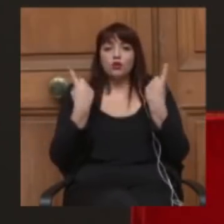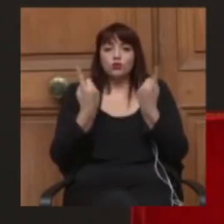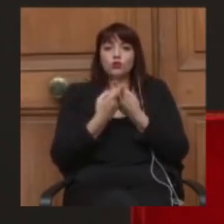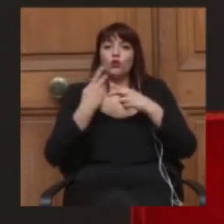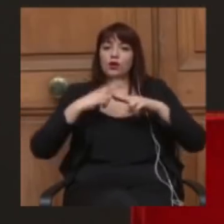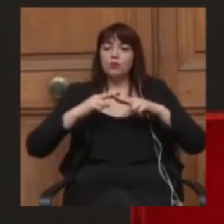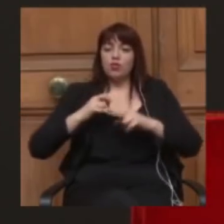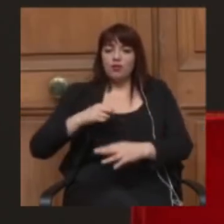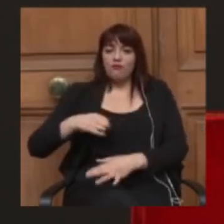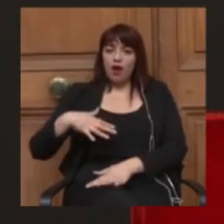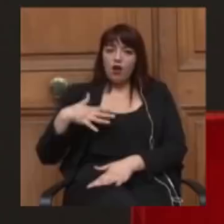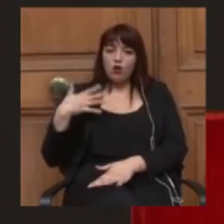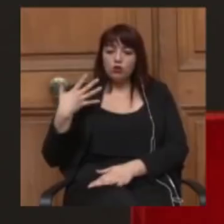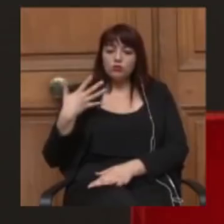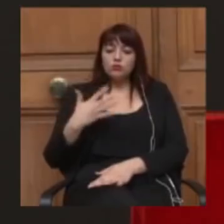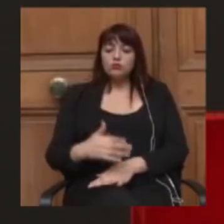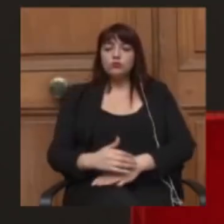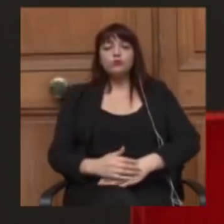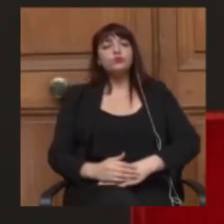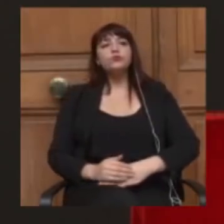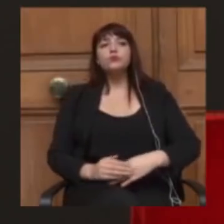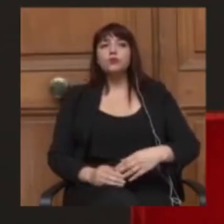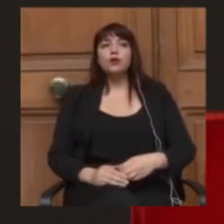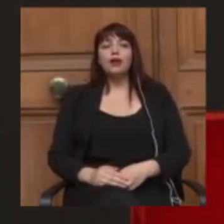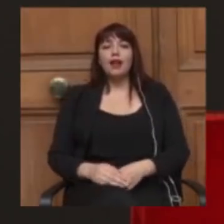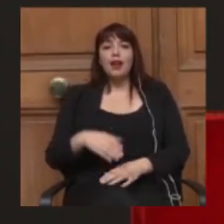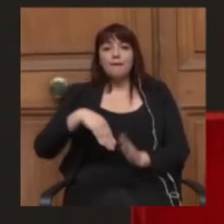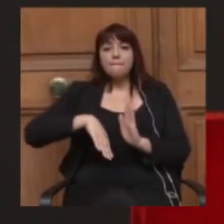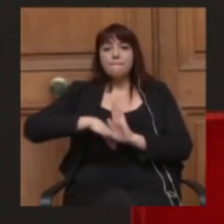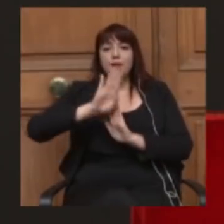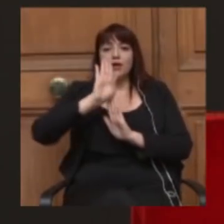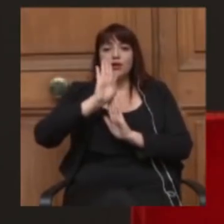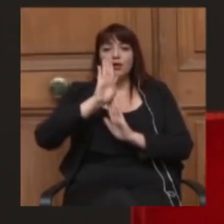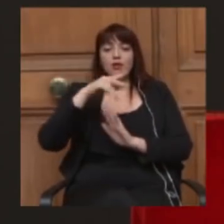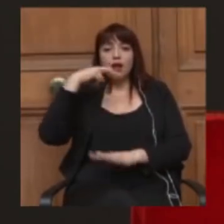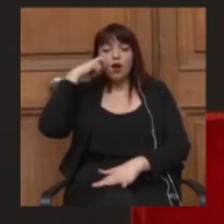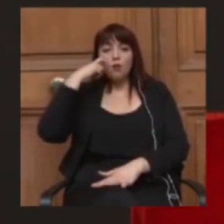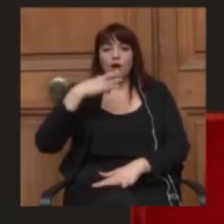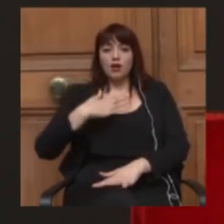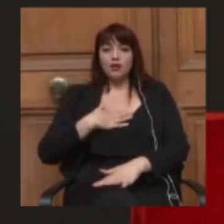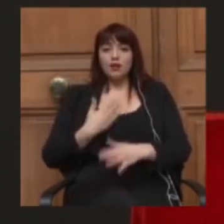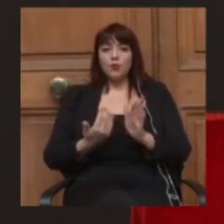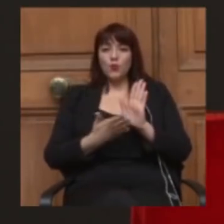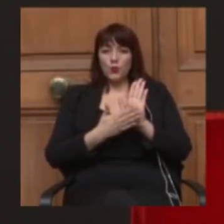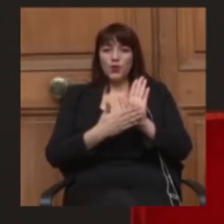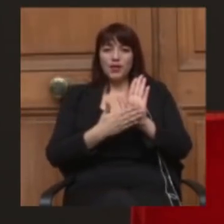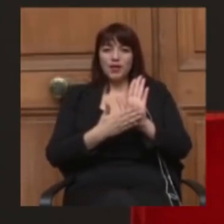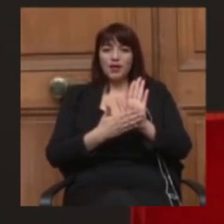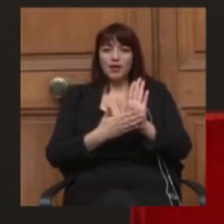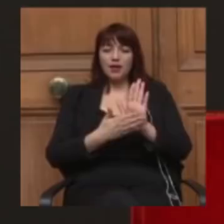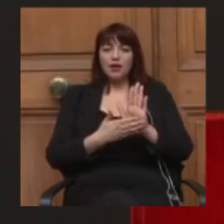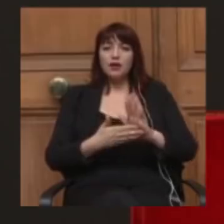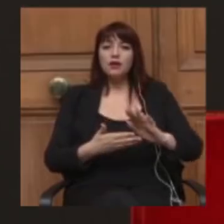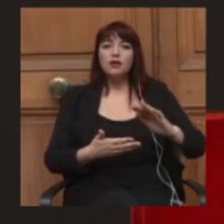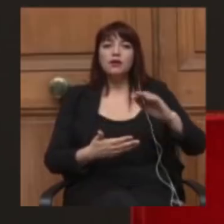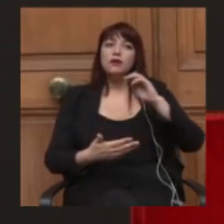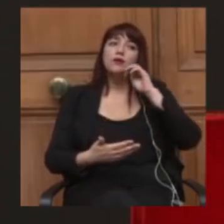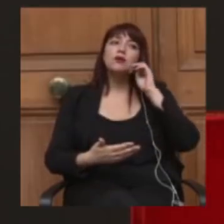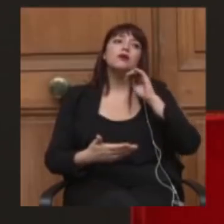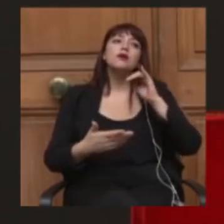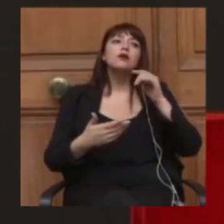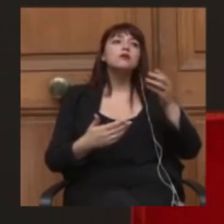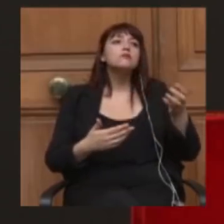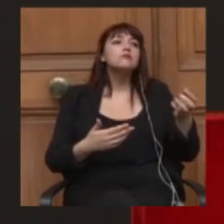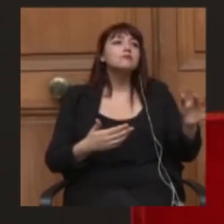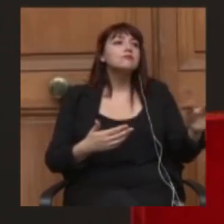value. Must the humanities prove that it is useful to science in order to remain legitimate and keep